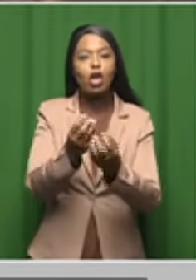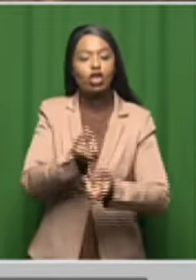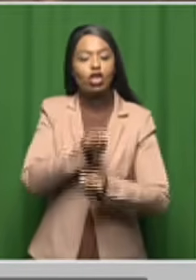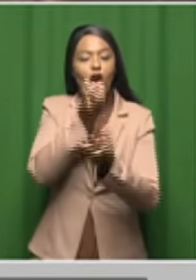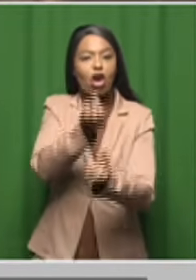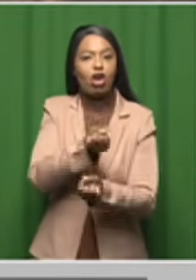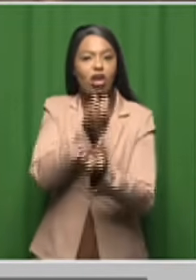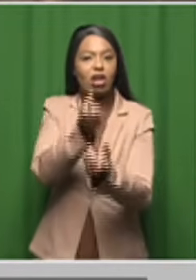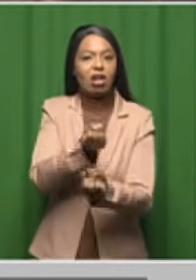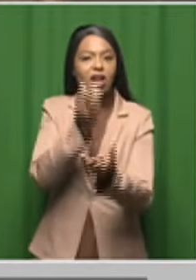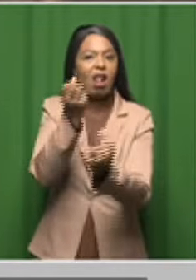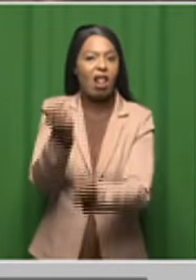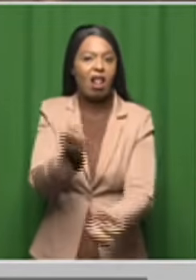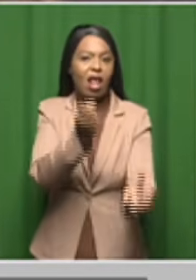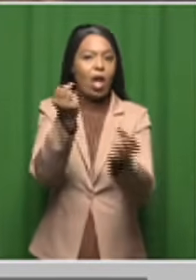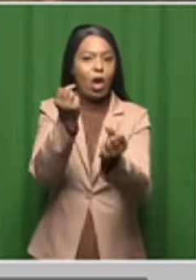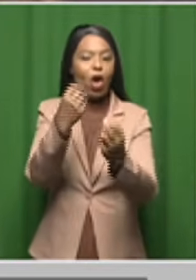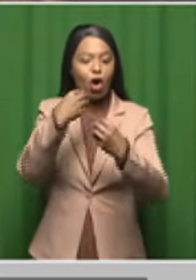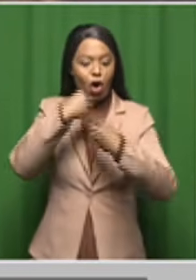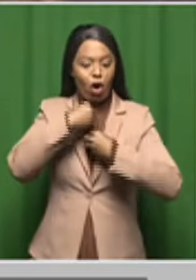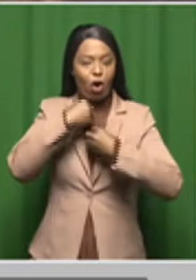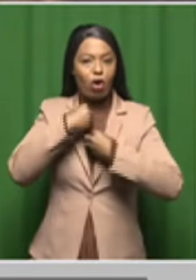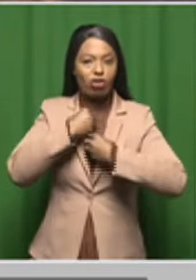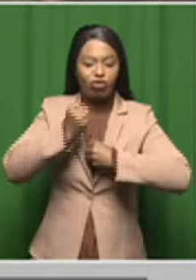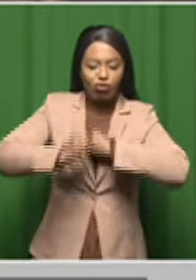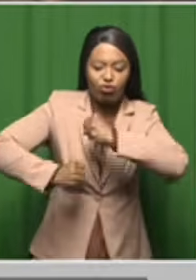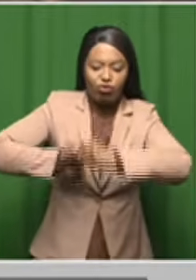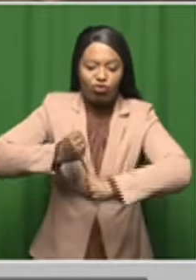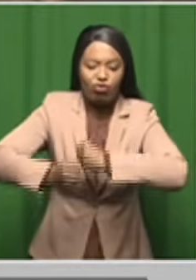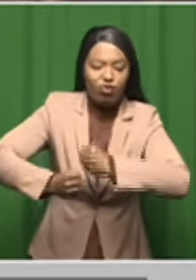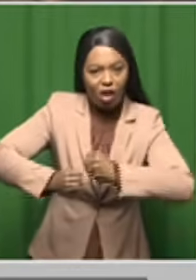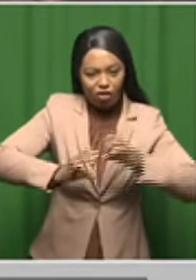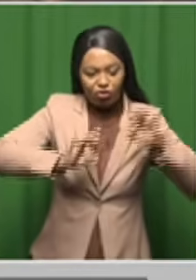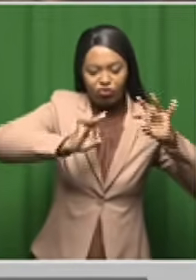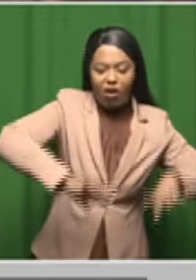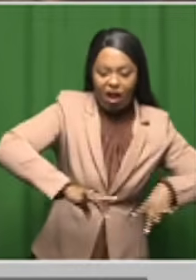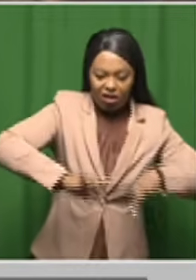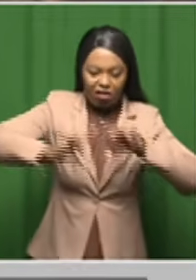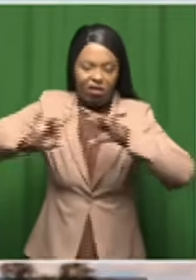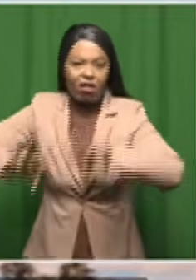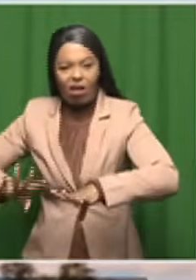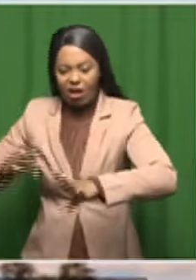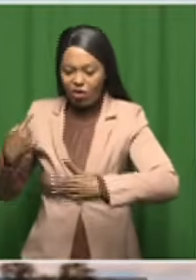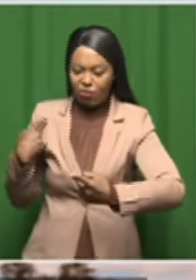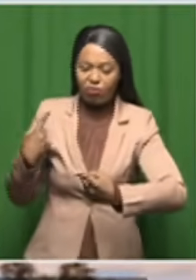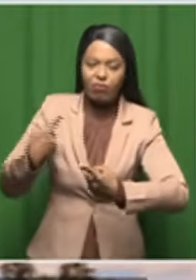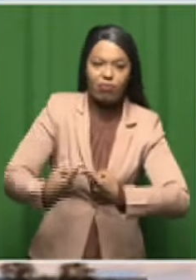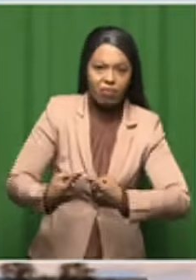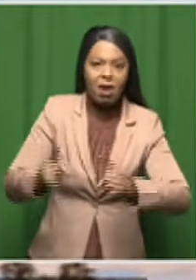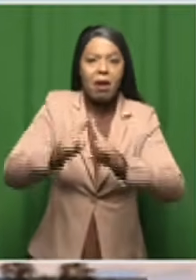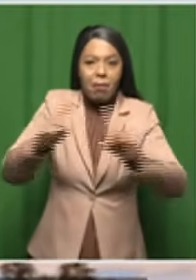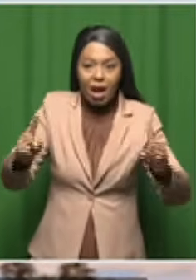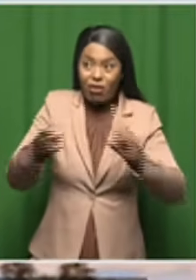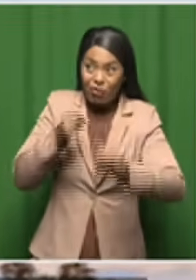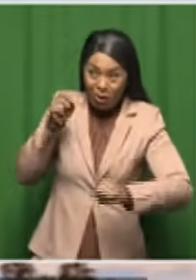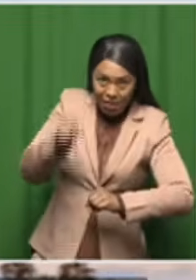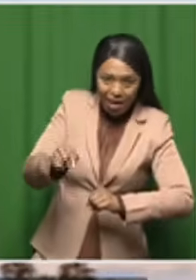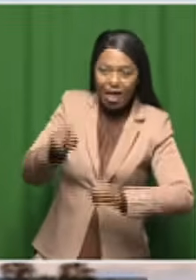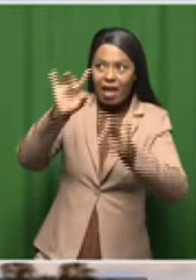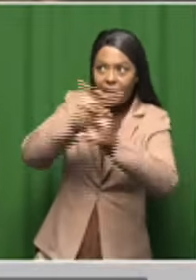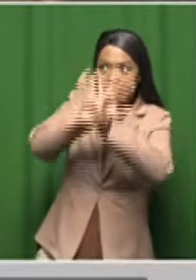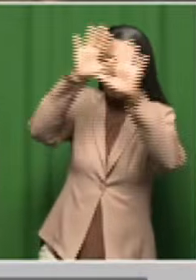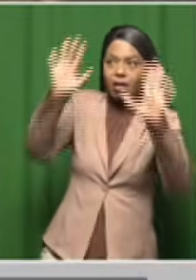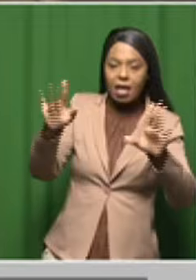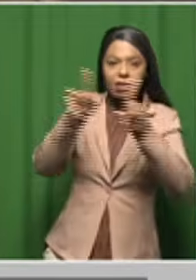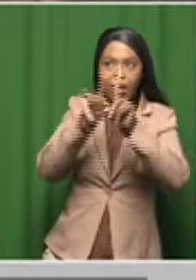how we have survived and how we hope to continue to be in a very clear and creative way. Yes, and